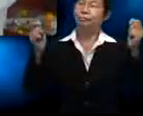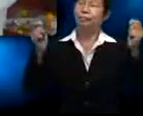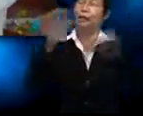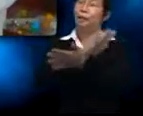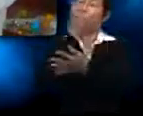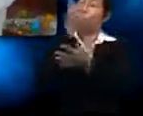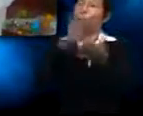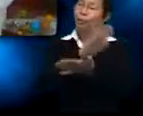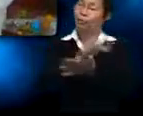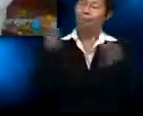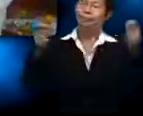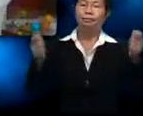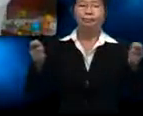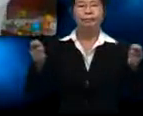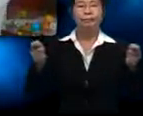two paper,